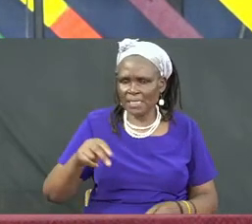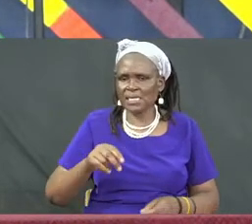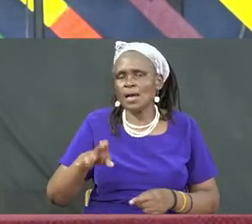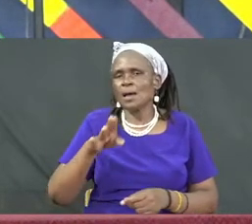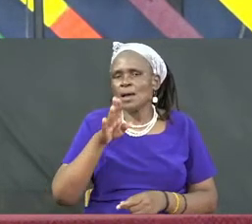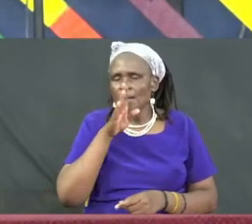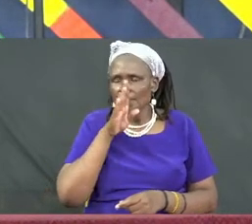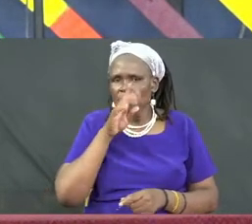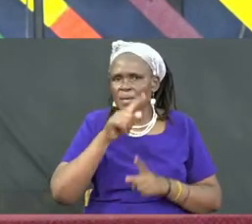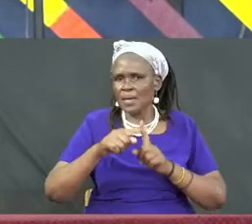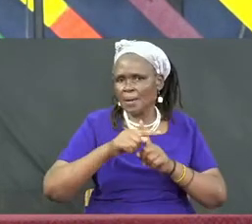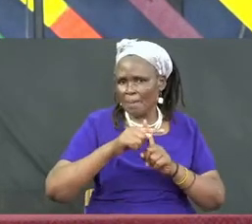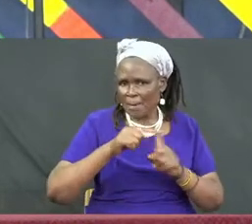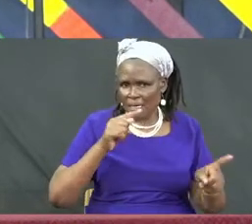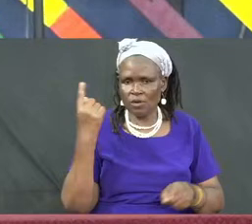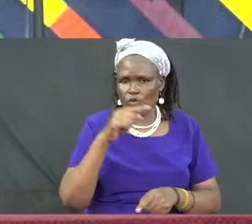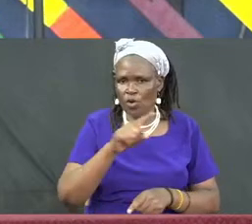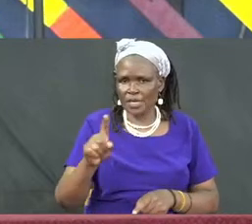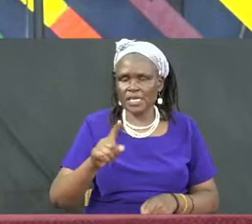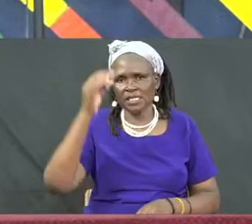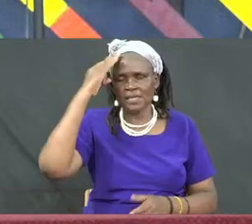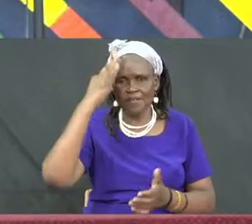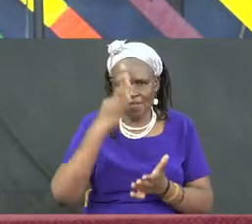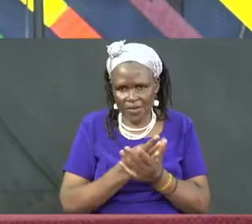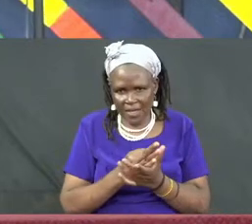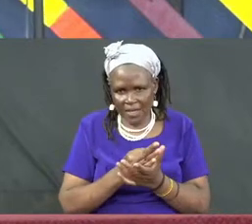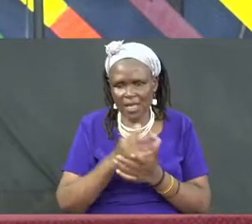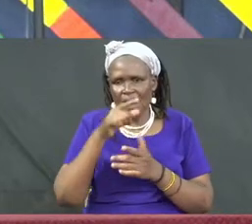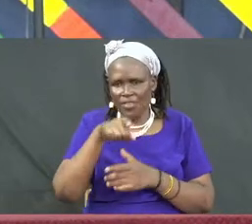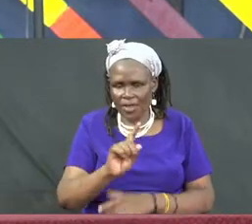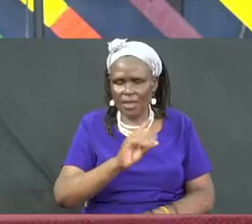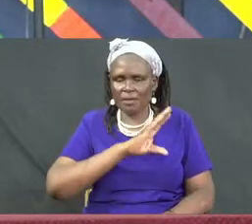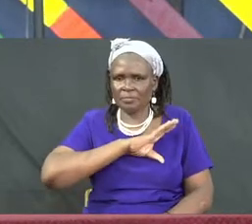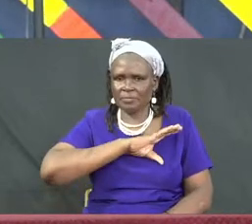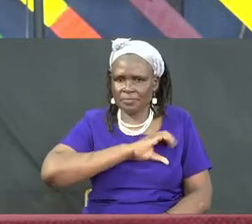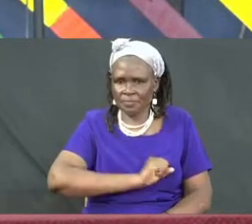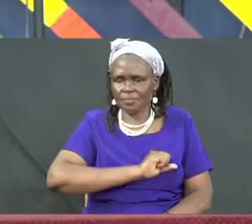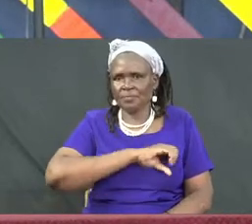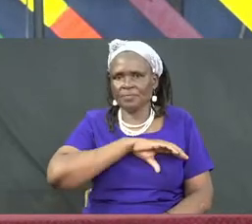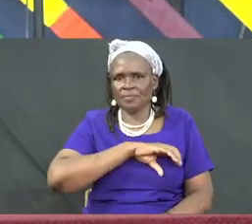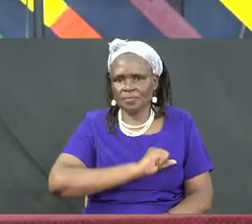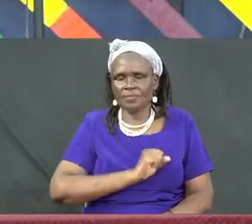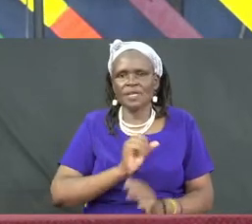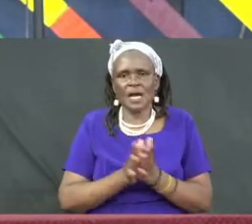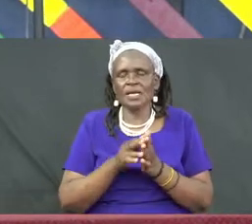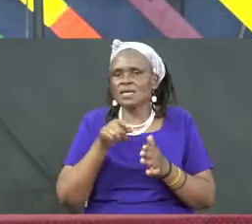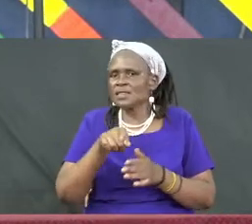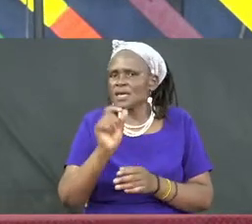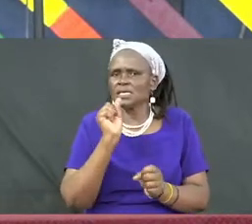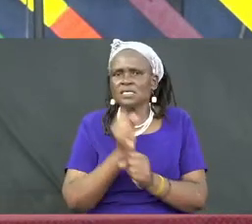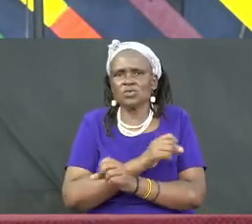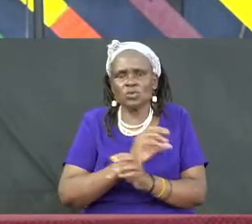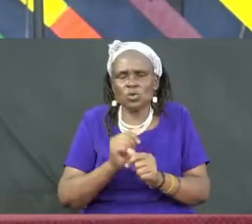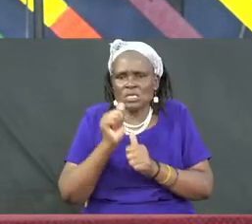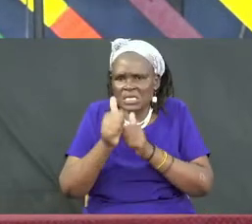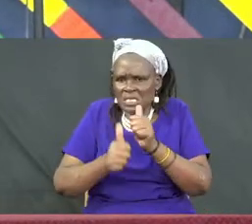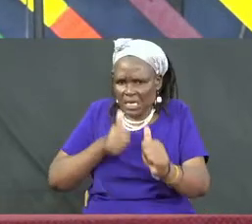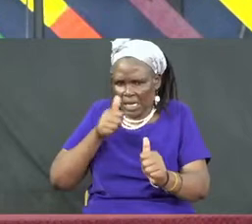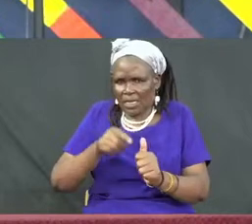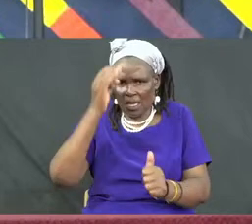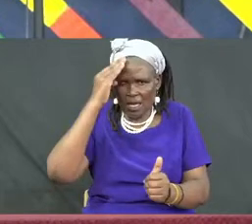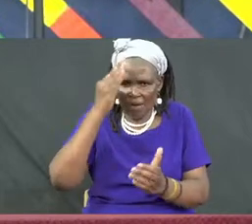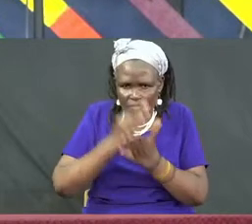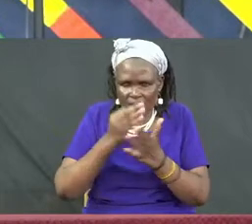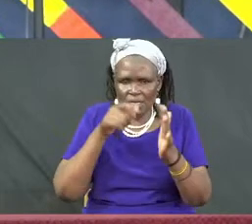murdered for his faith, they persevered. They did not deny their faith